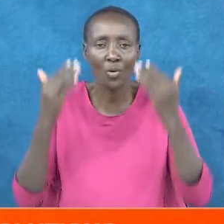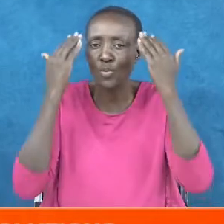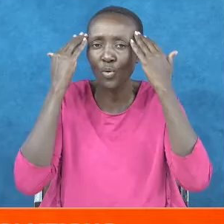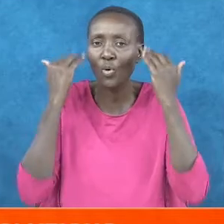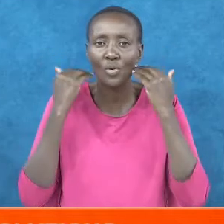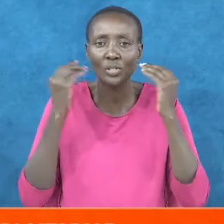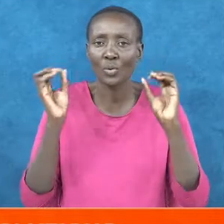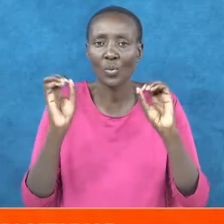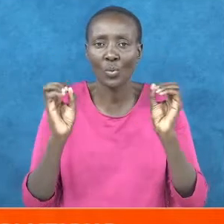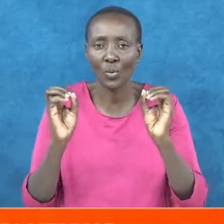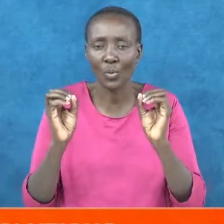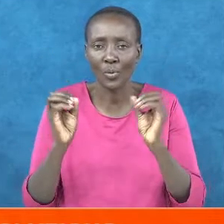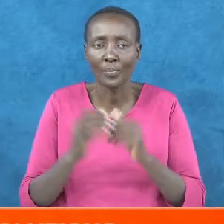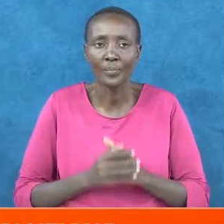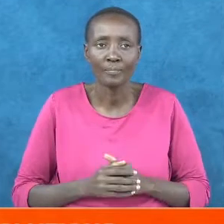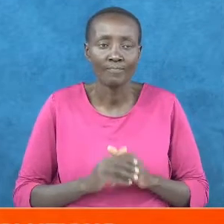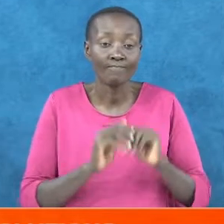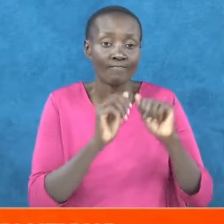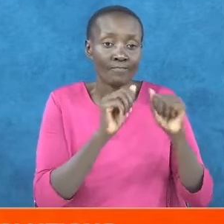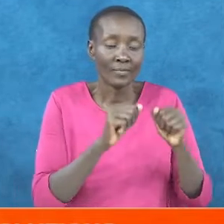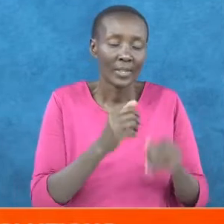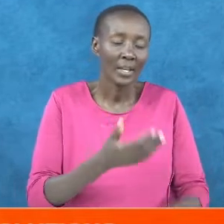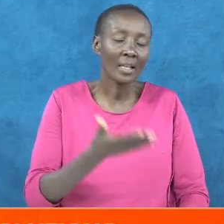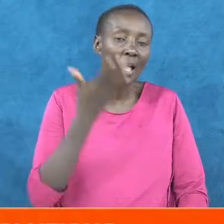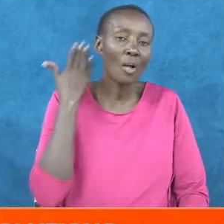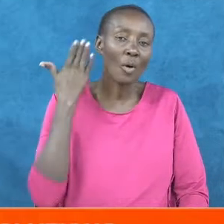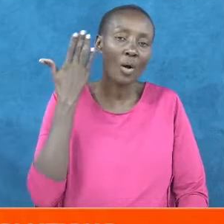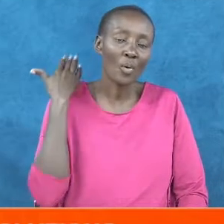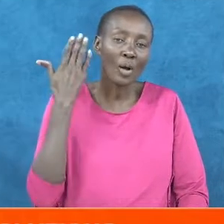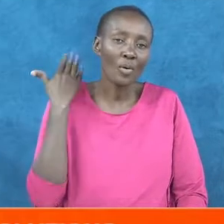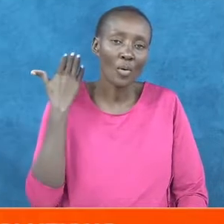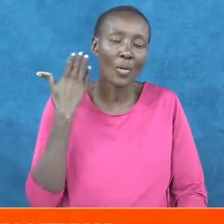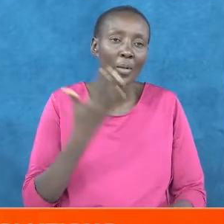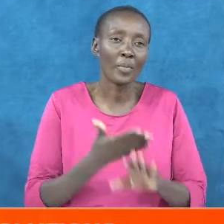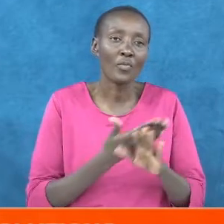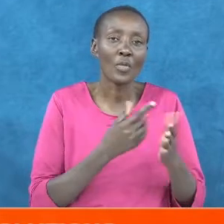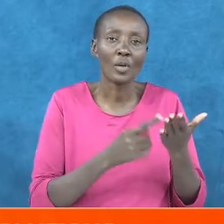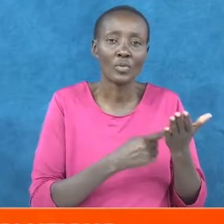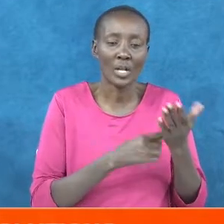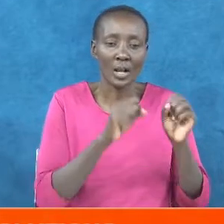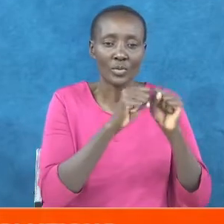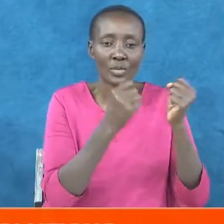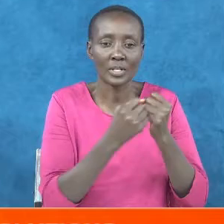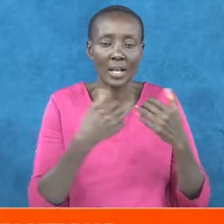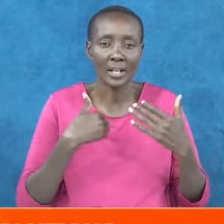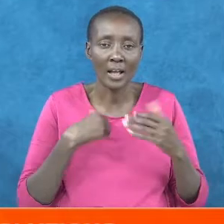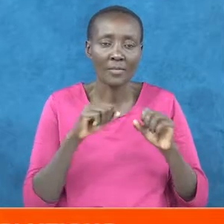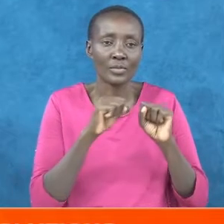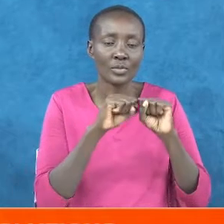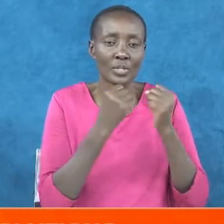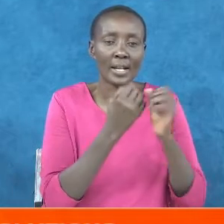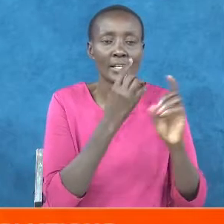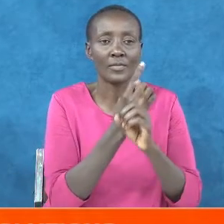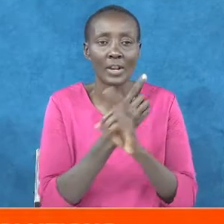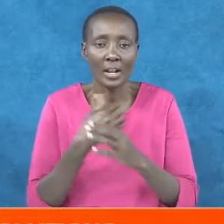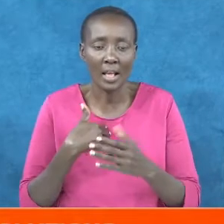time. Yes. Long before colonialism, right, we had a society, we had different societies existing